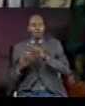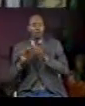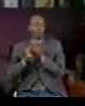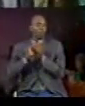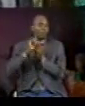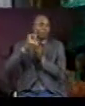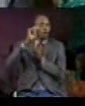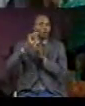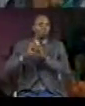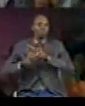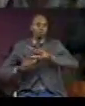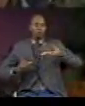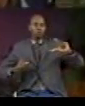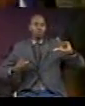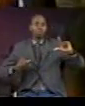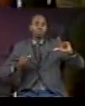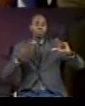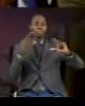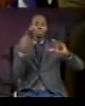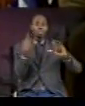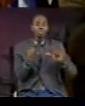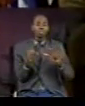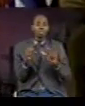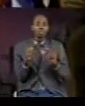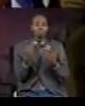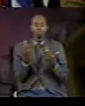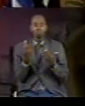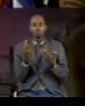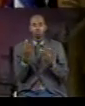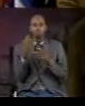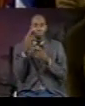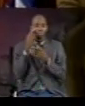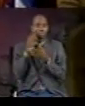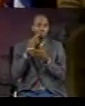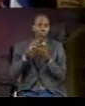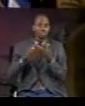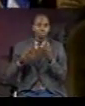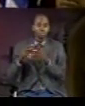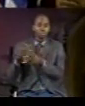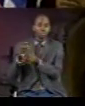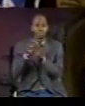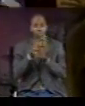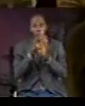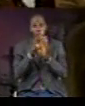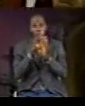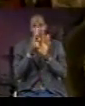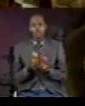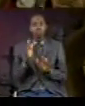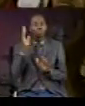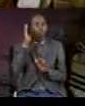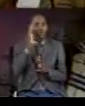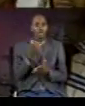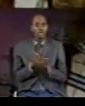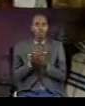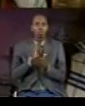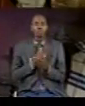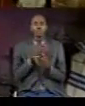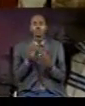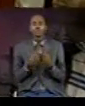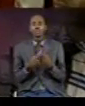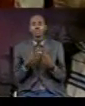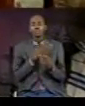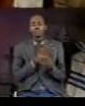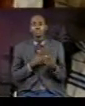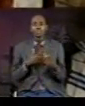us and endeavor to put the cards in